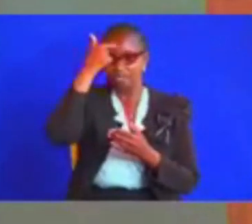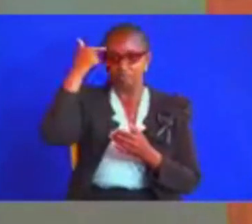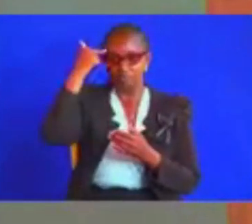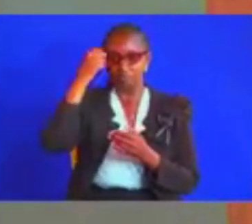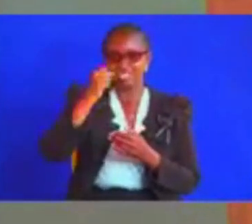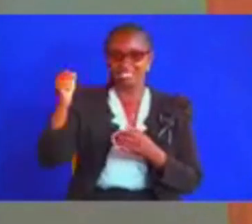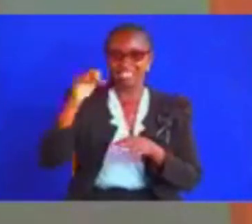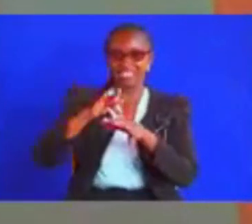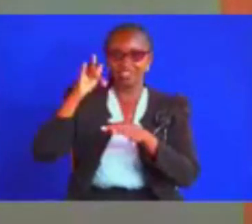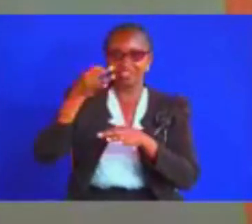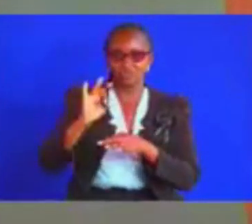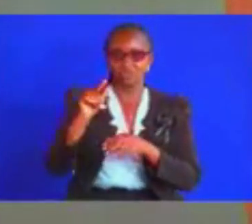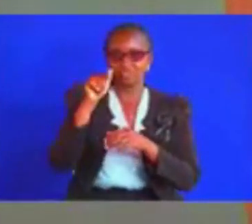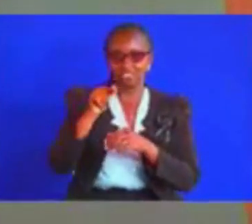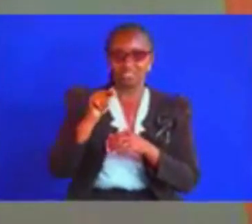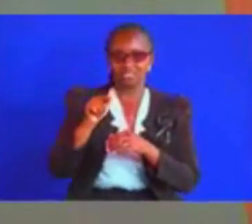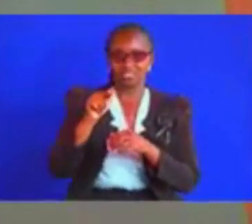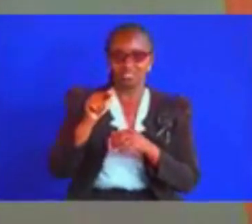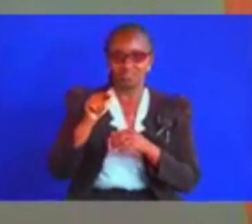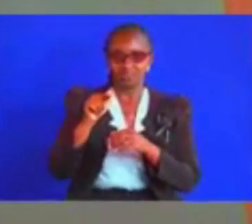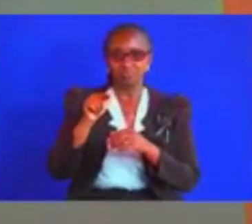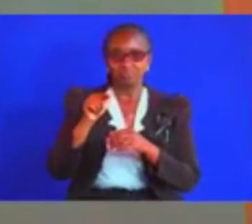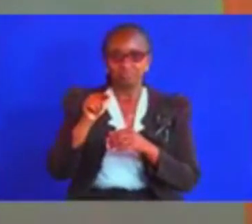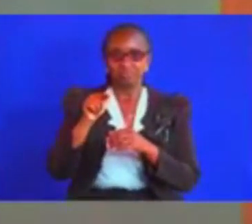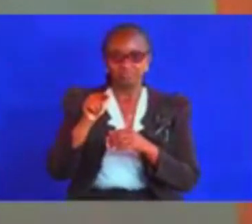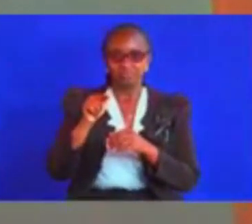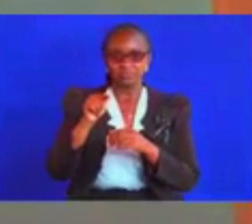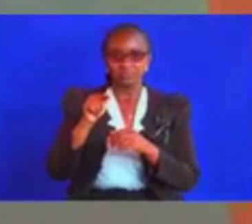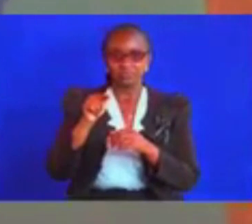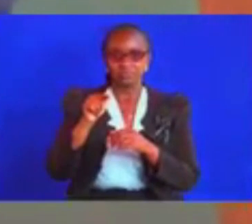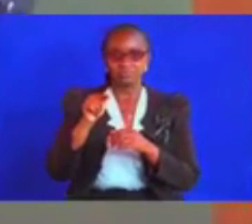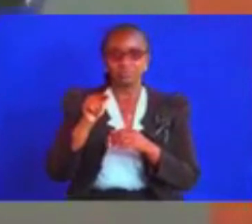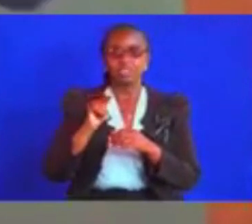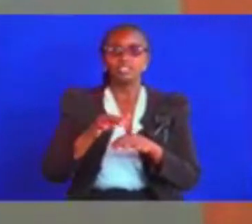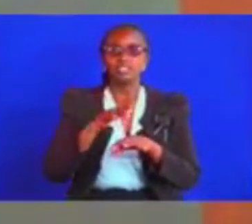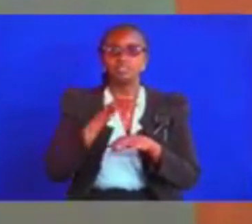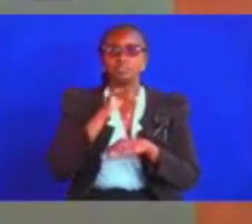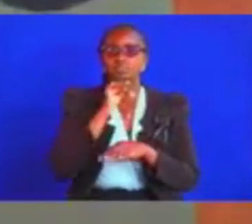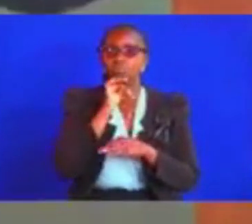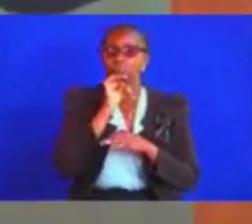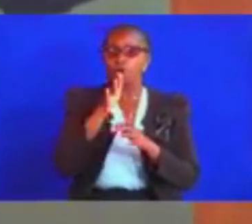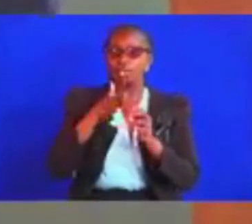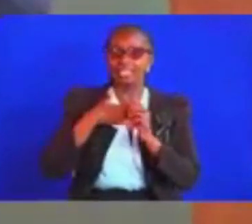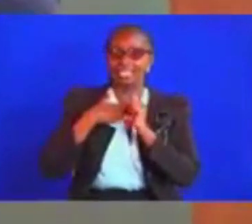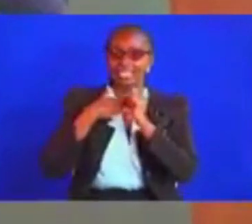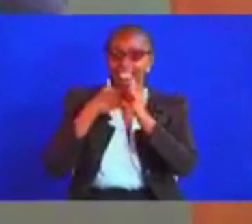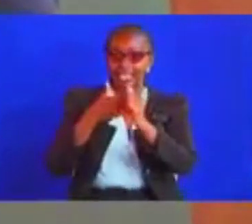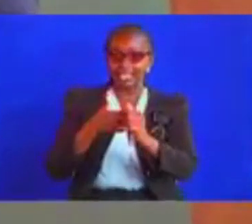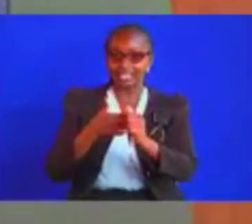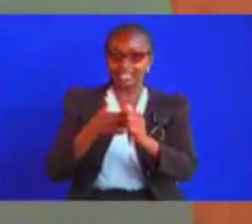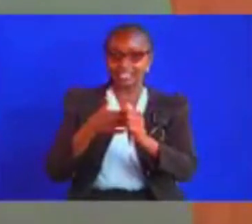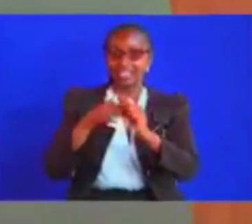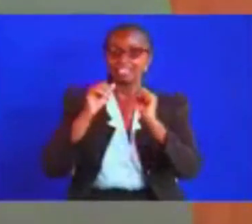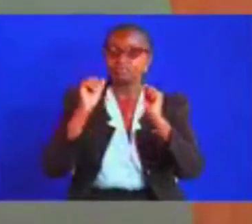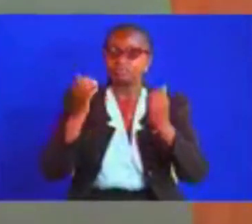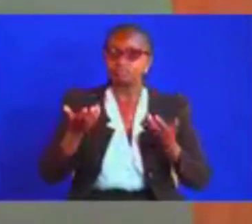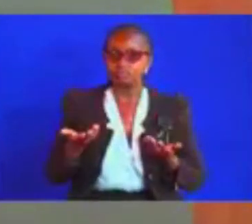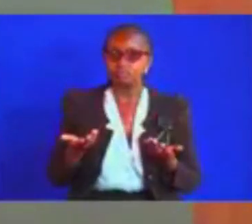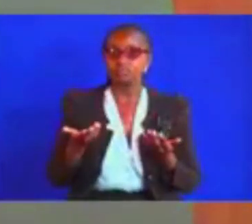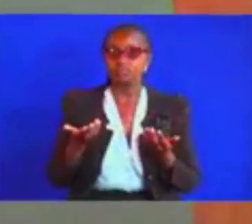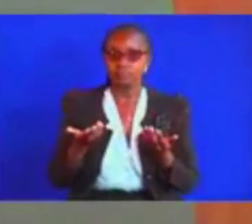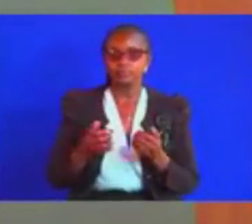side effect of zeal is that when zeal is not guided, it can lead a man into